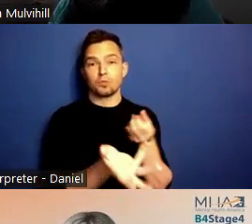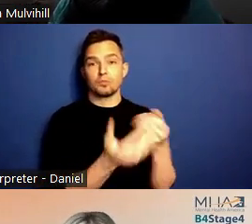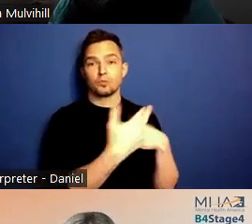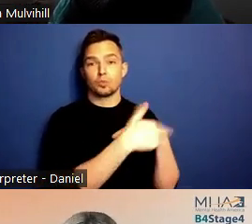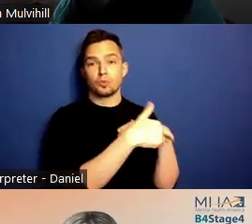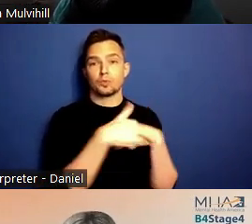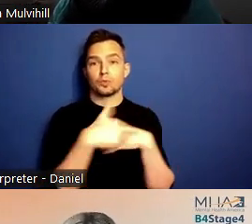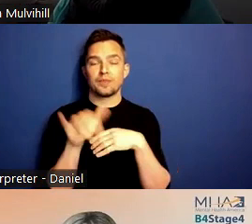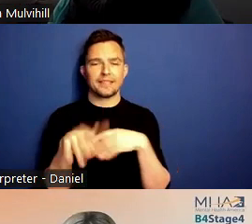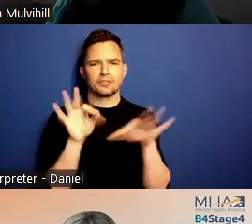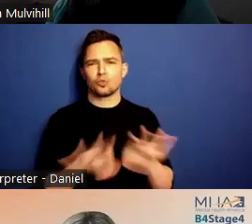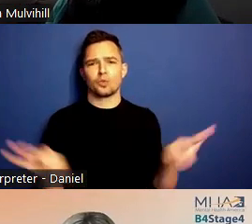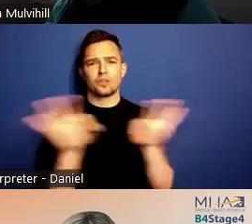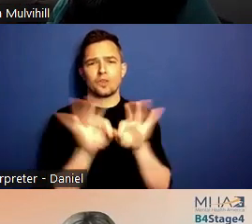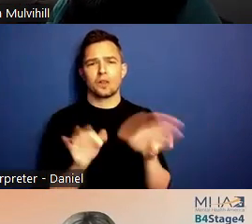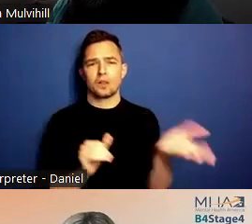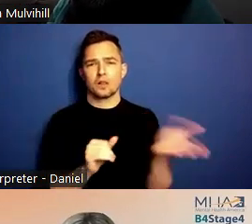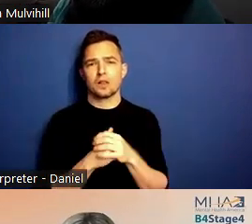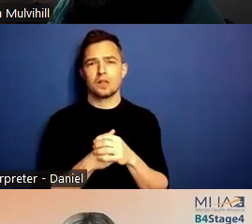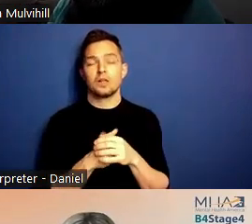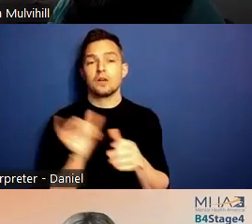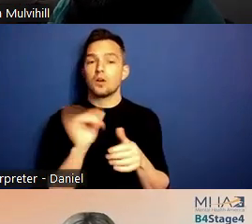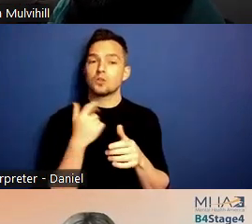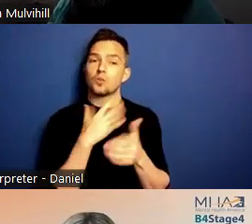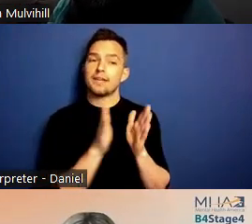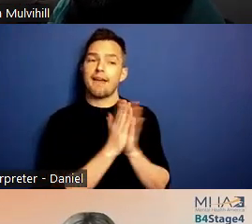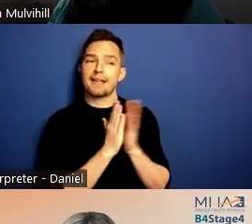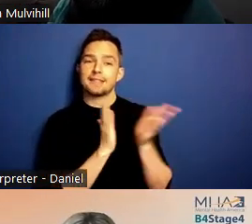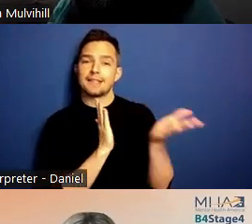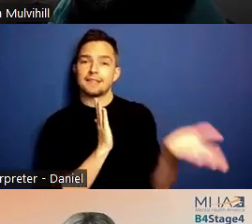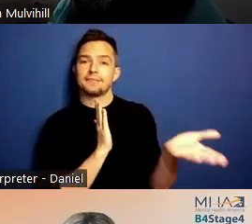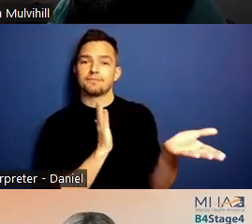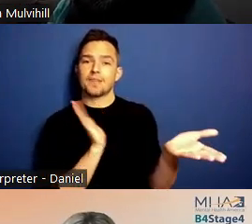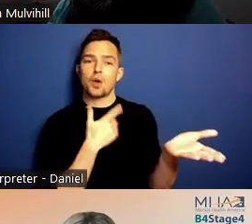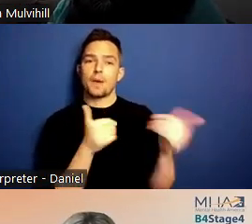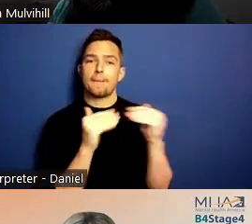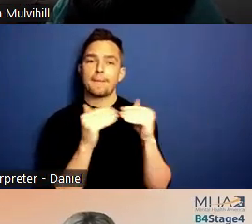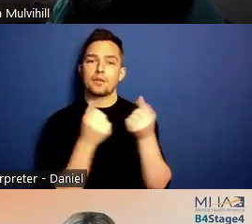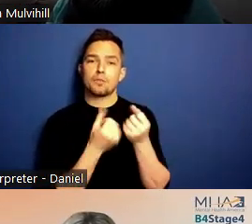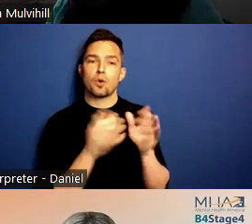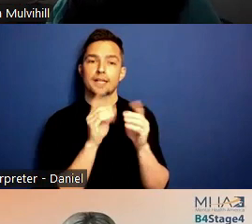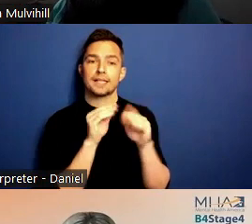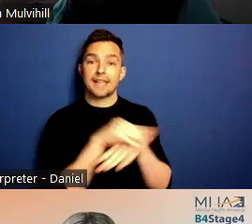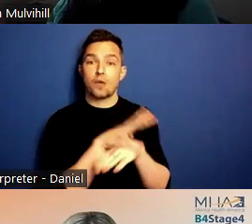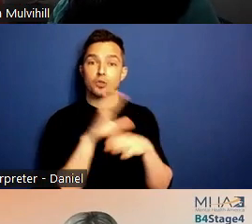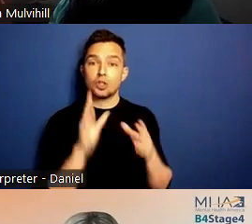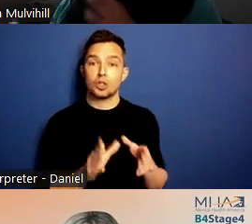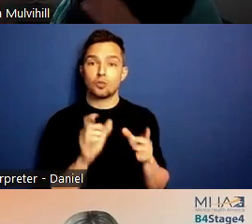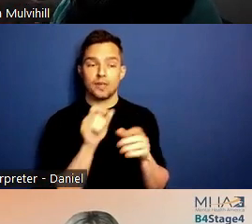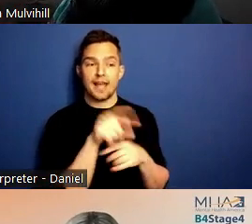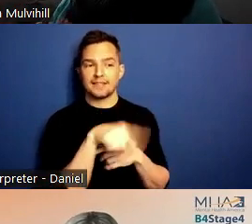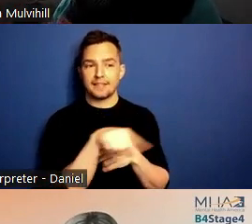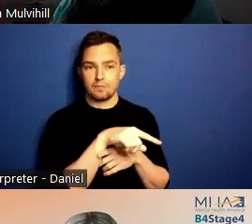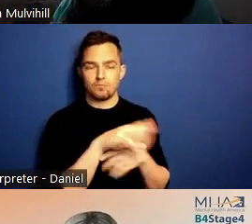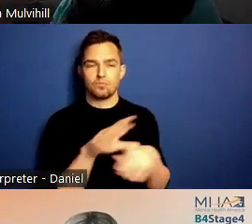so critical. We also ask our peer support counselors to do a little bit